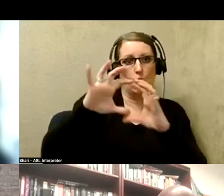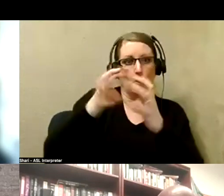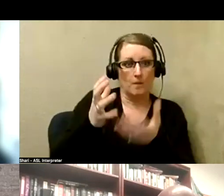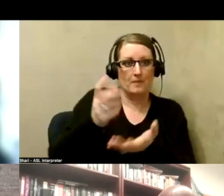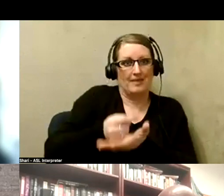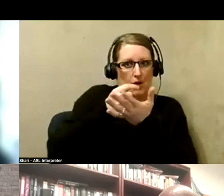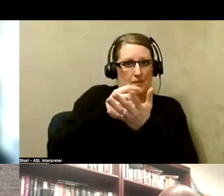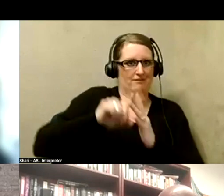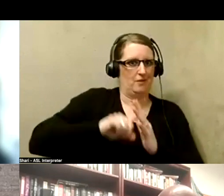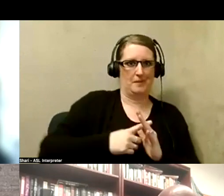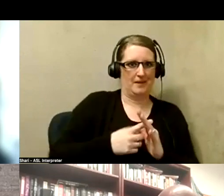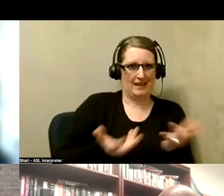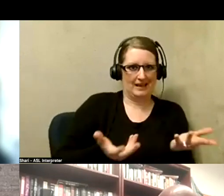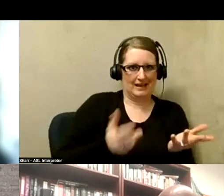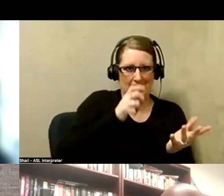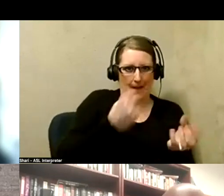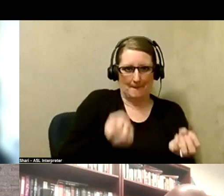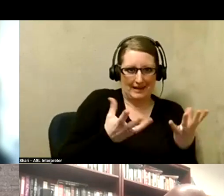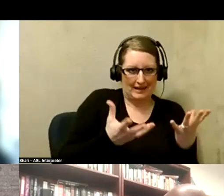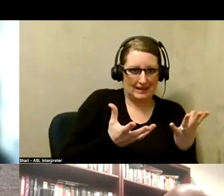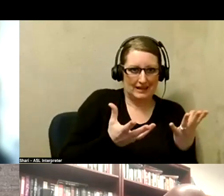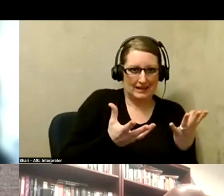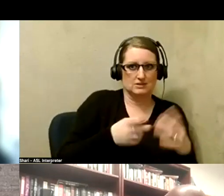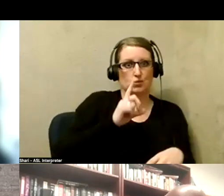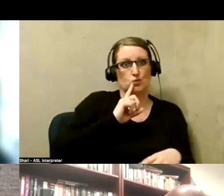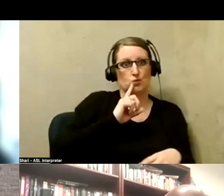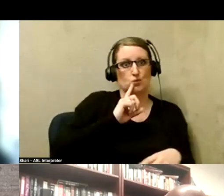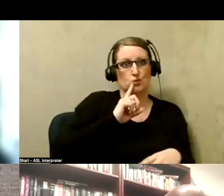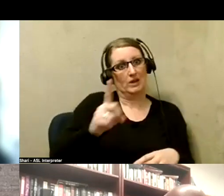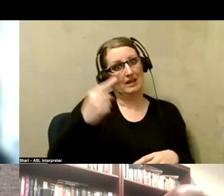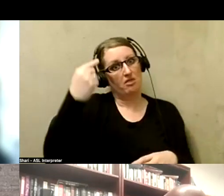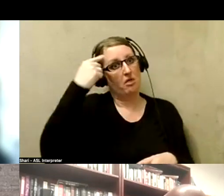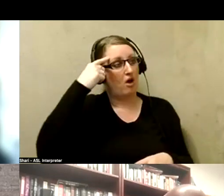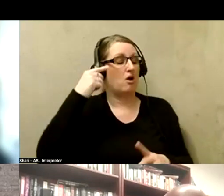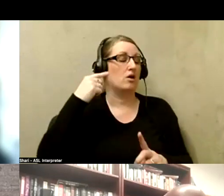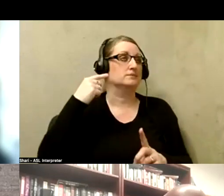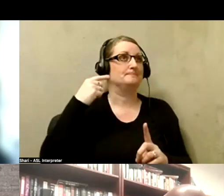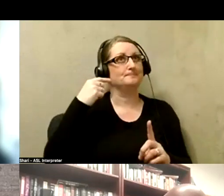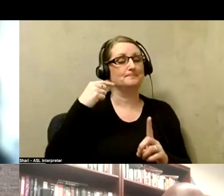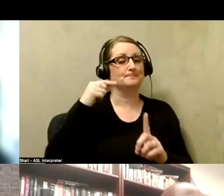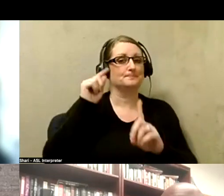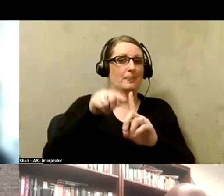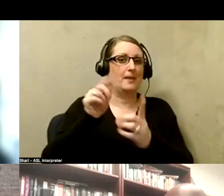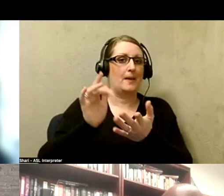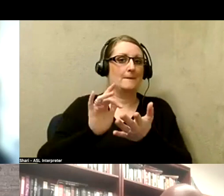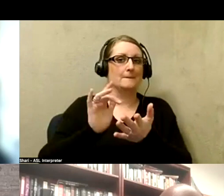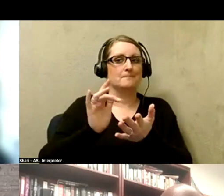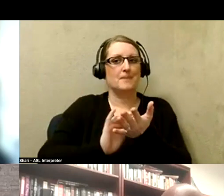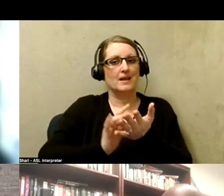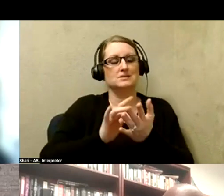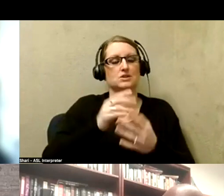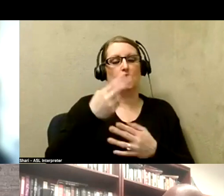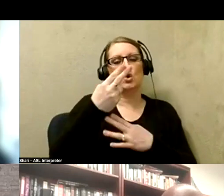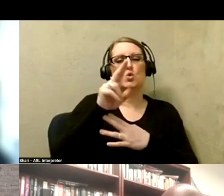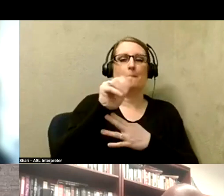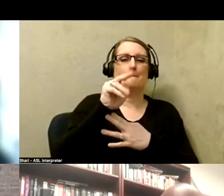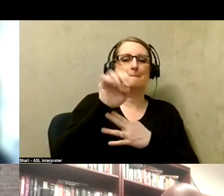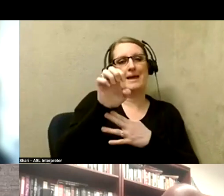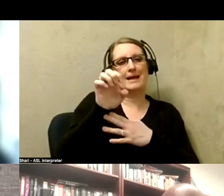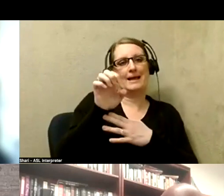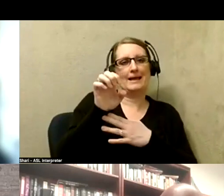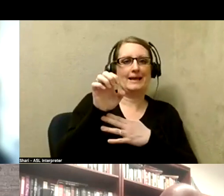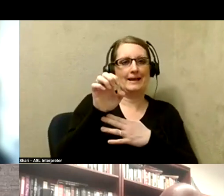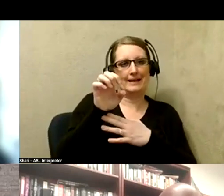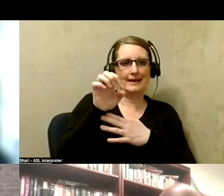with. And so they really thought of it as, I guess, a more humane form of restraint than mechanical